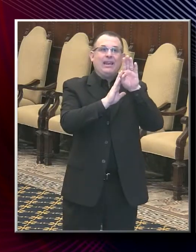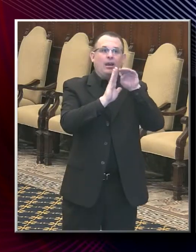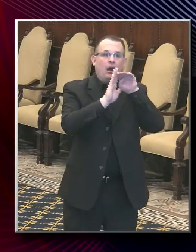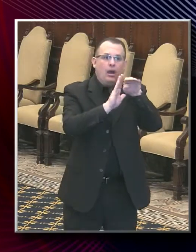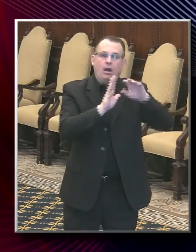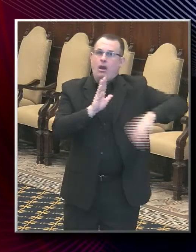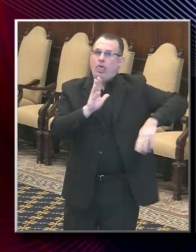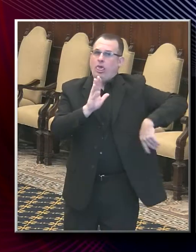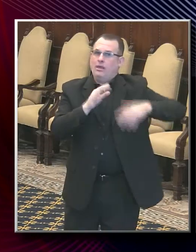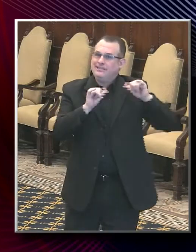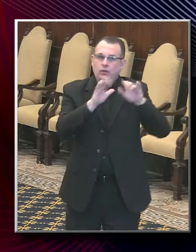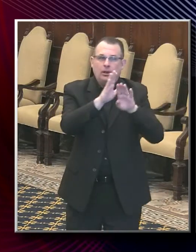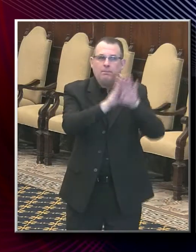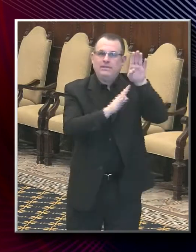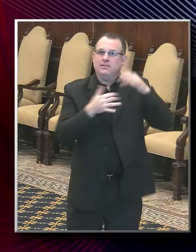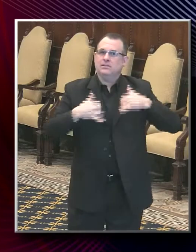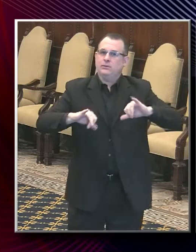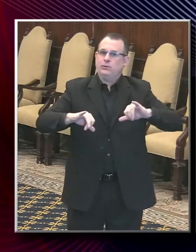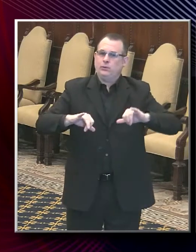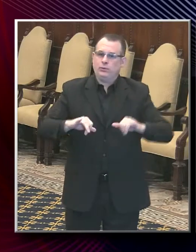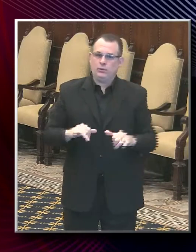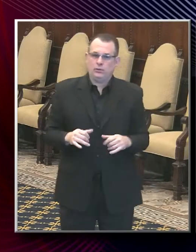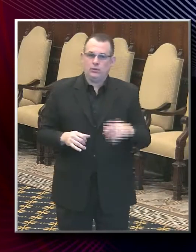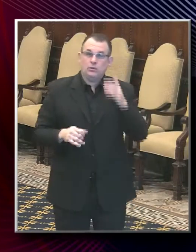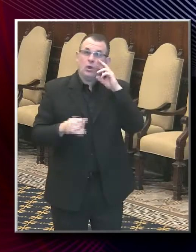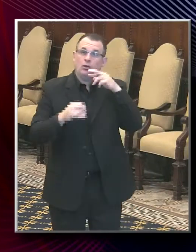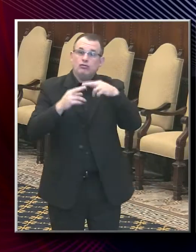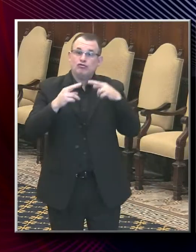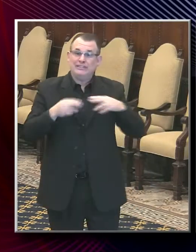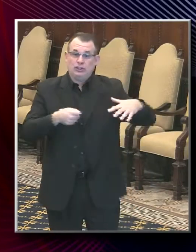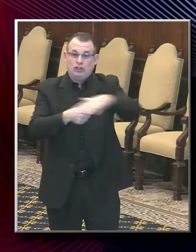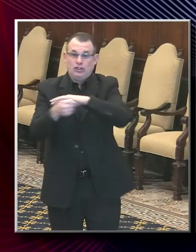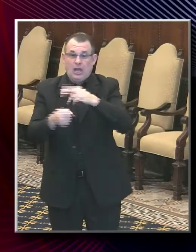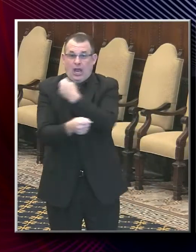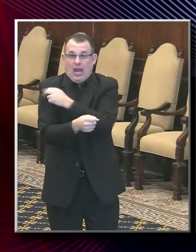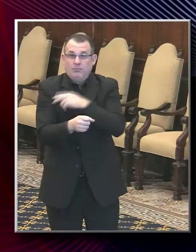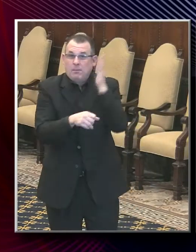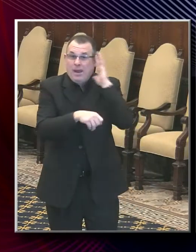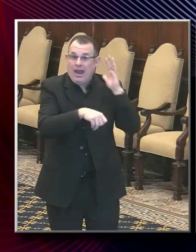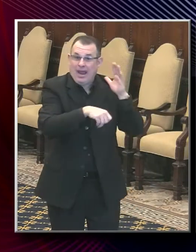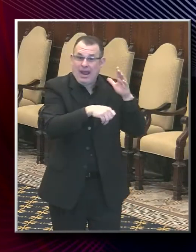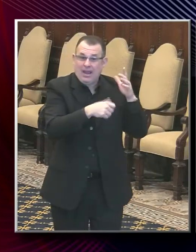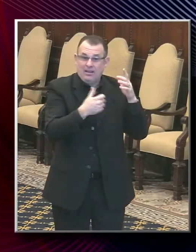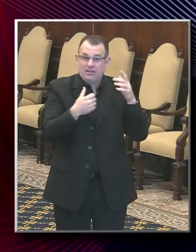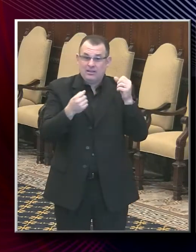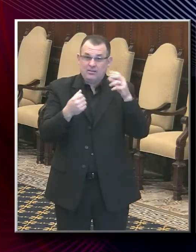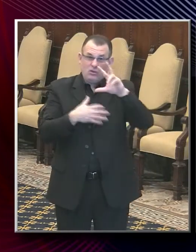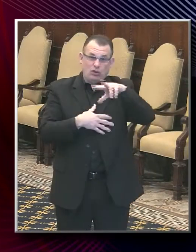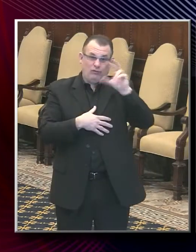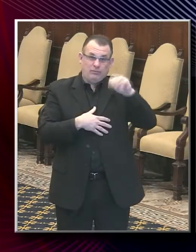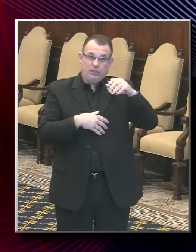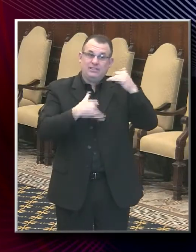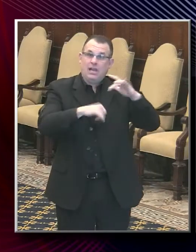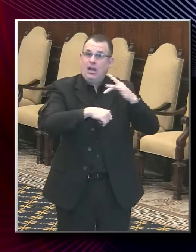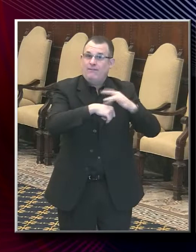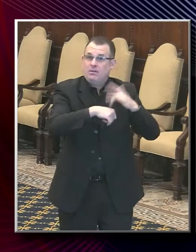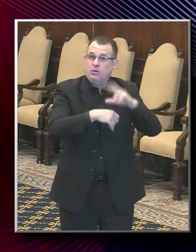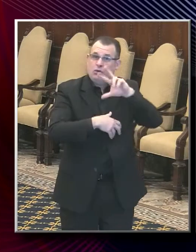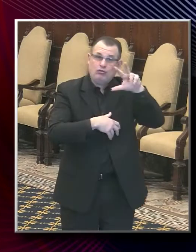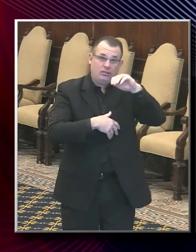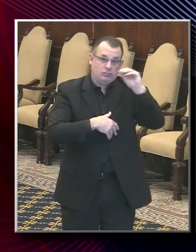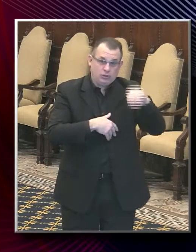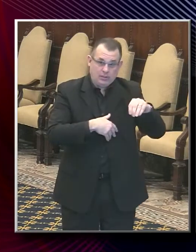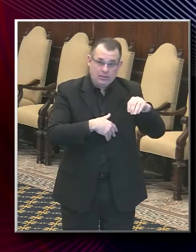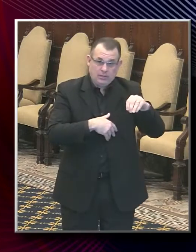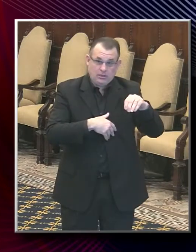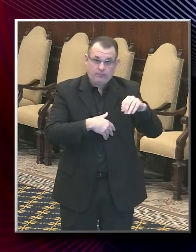with this epidemic. Region-wide, 33% of our hospital medical surgical beds or normal beds are still available, and